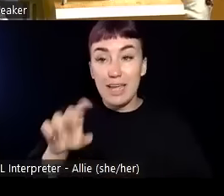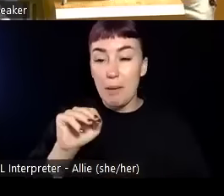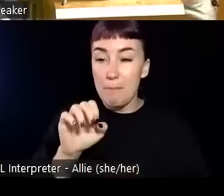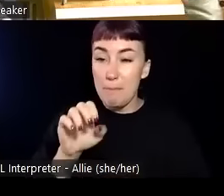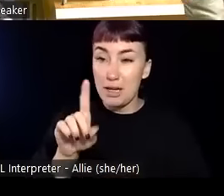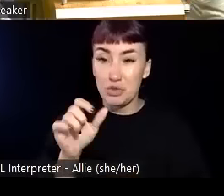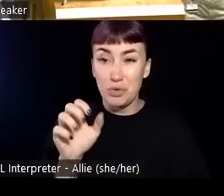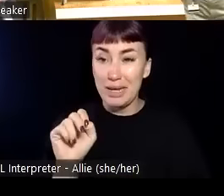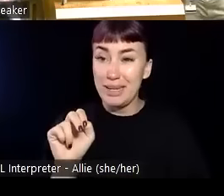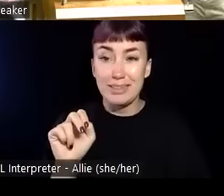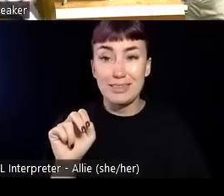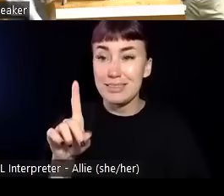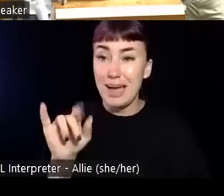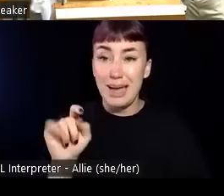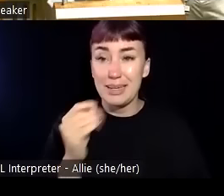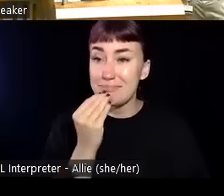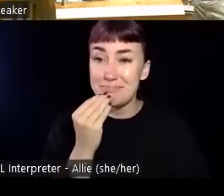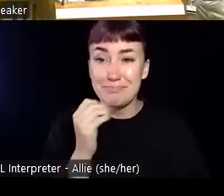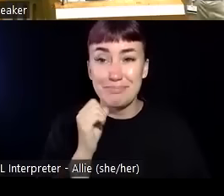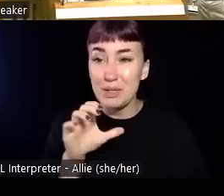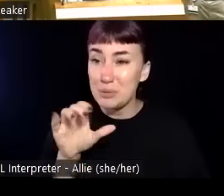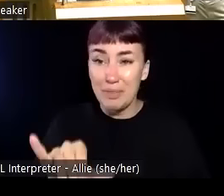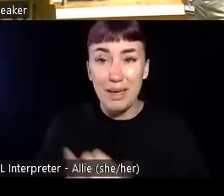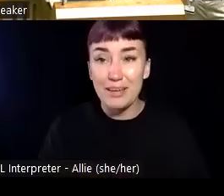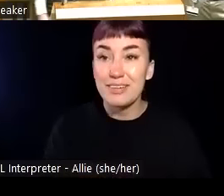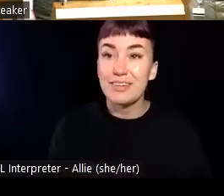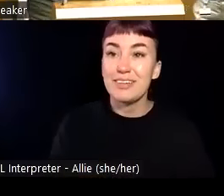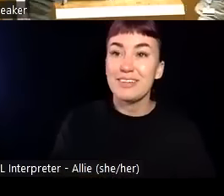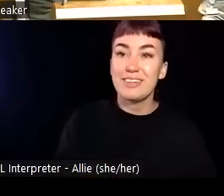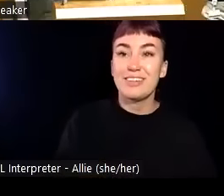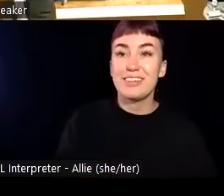No. There were olives at dinner last night.